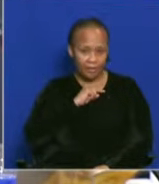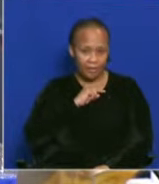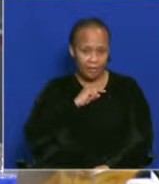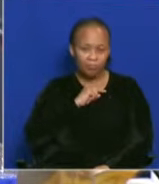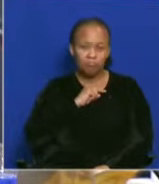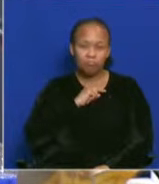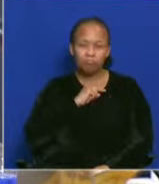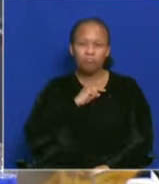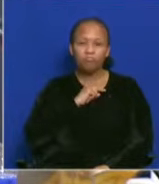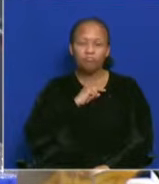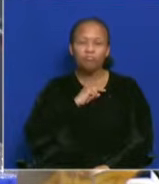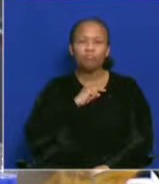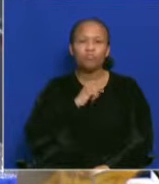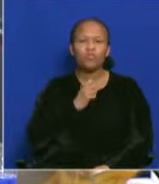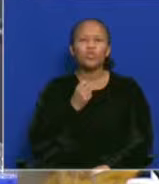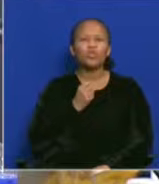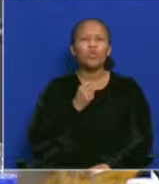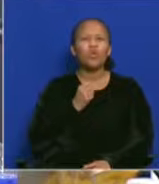engagement on